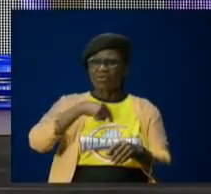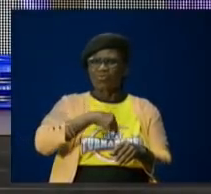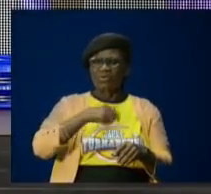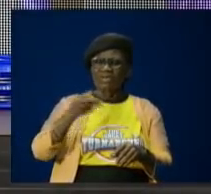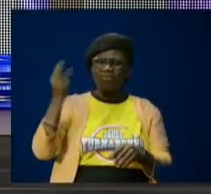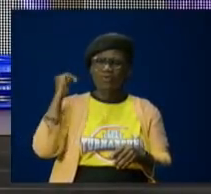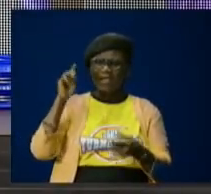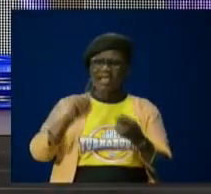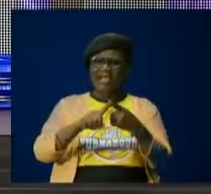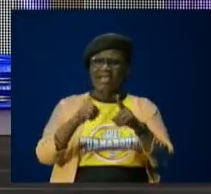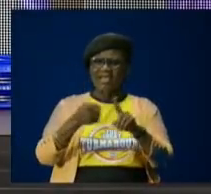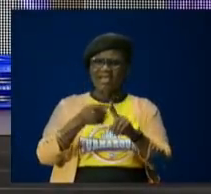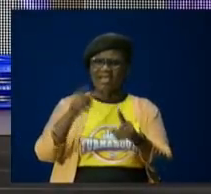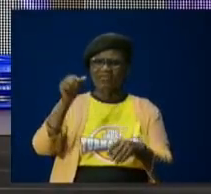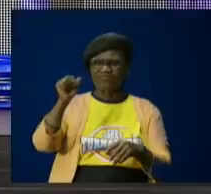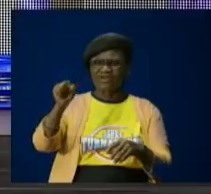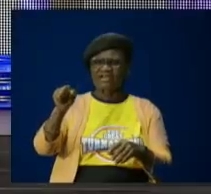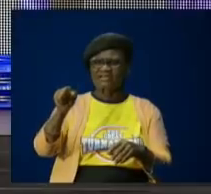we were friends.